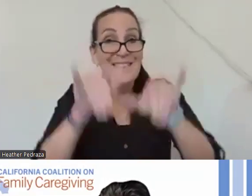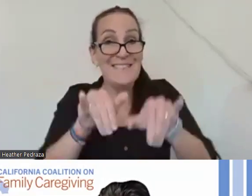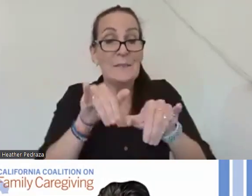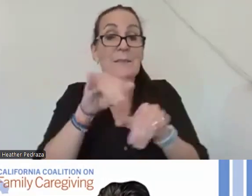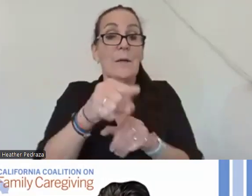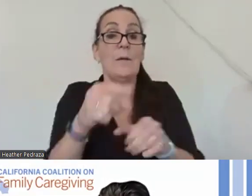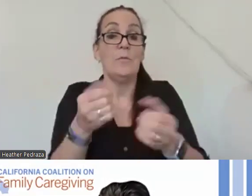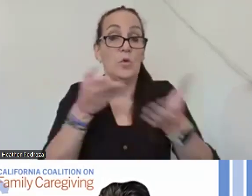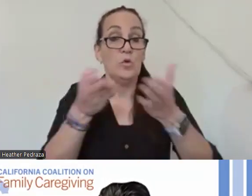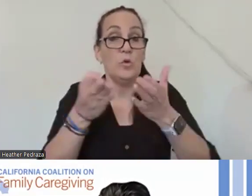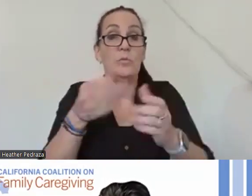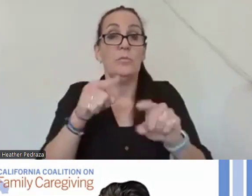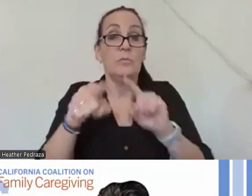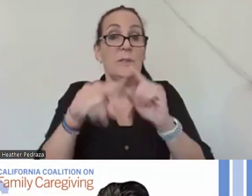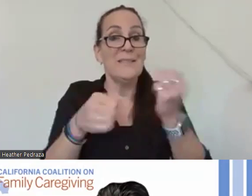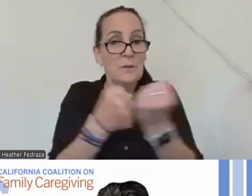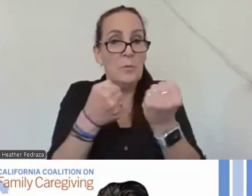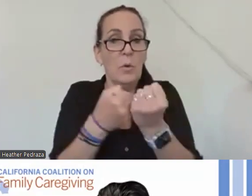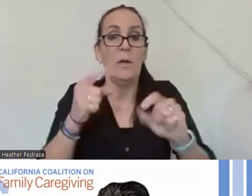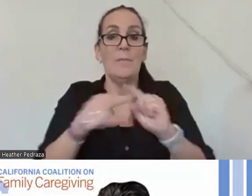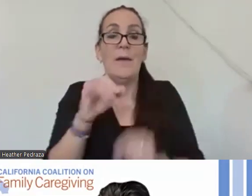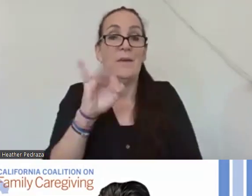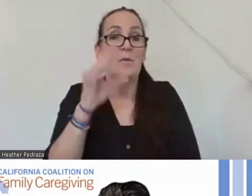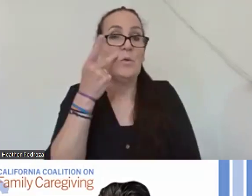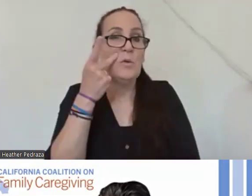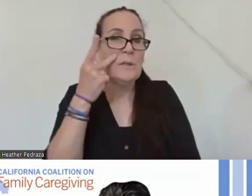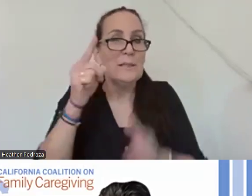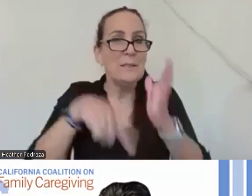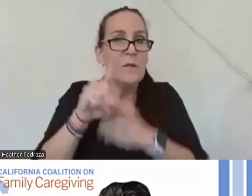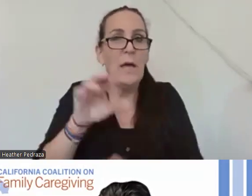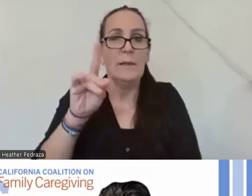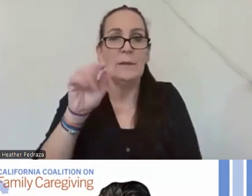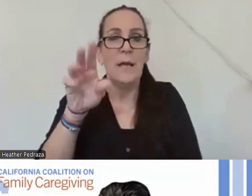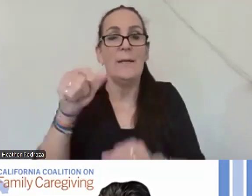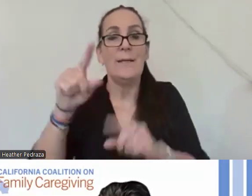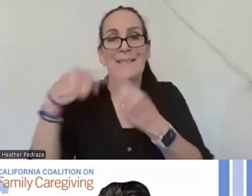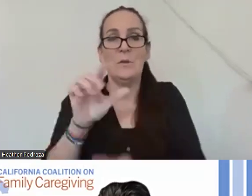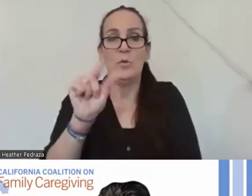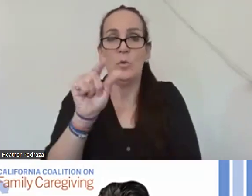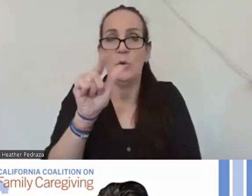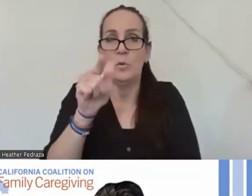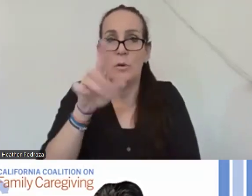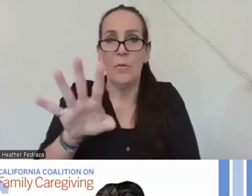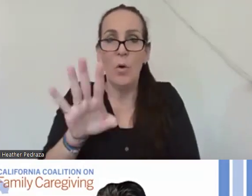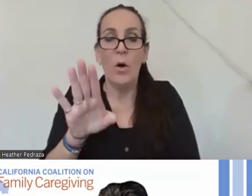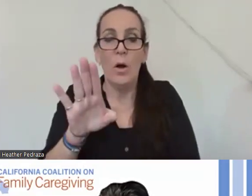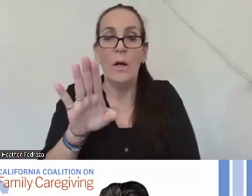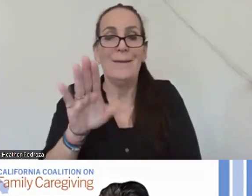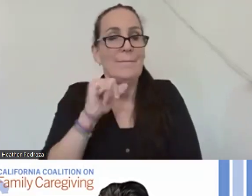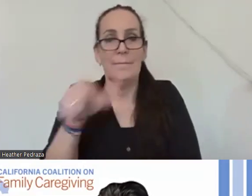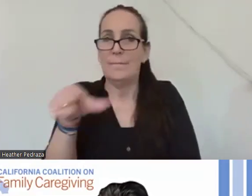out of institutional care. And yet, if you look at the data from 24, this was unavailable to